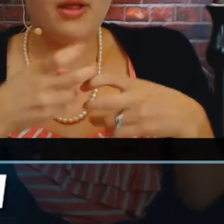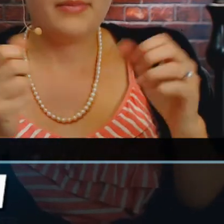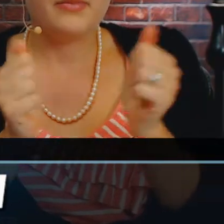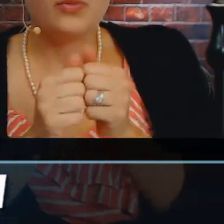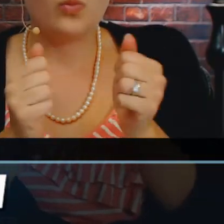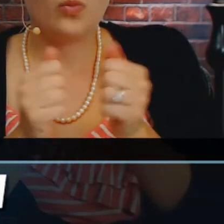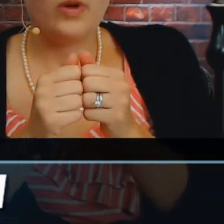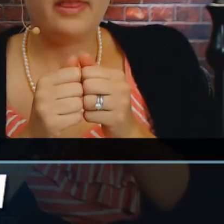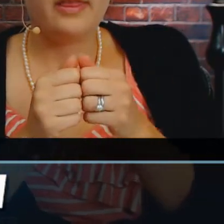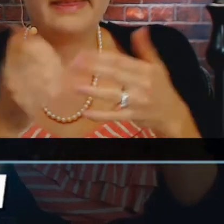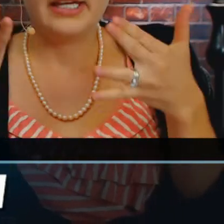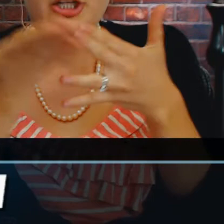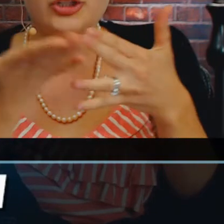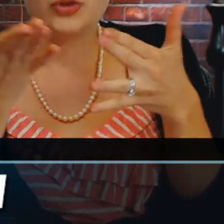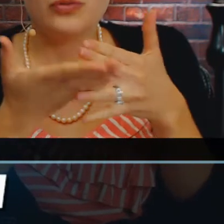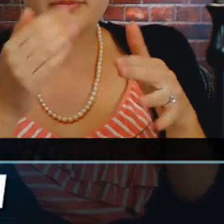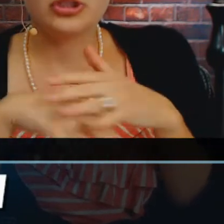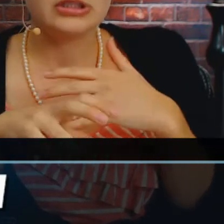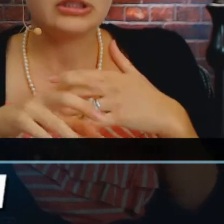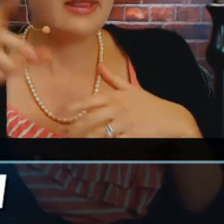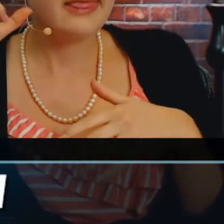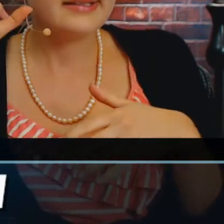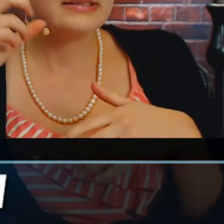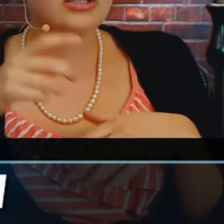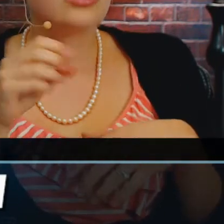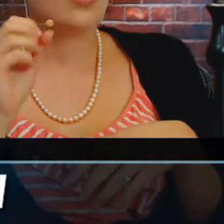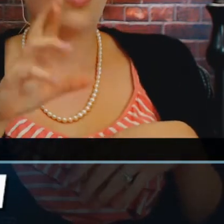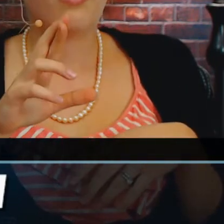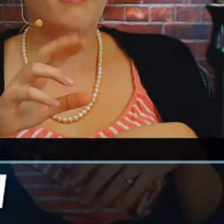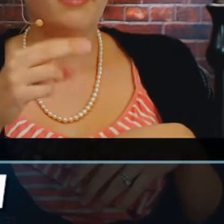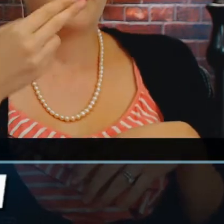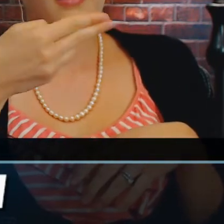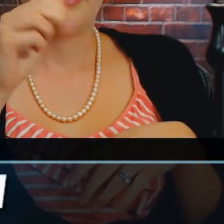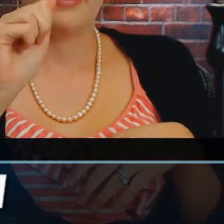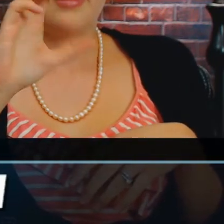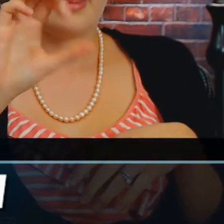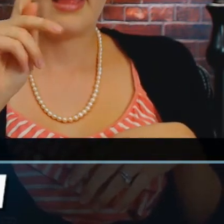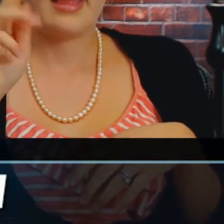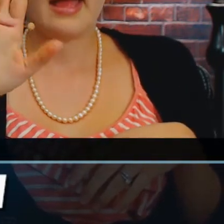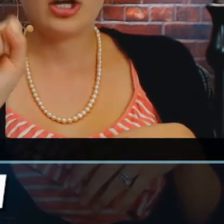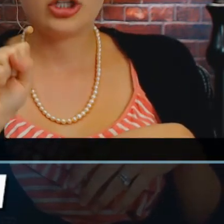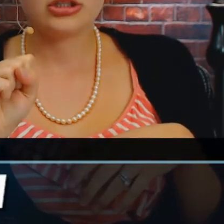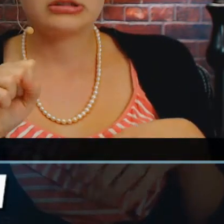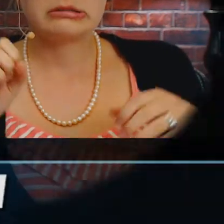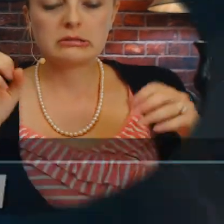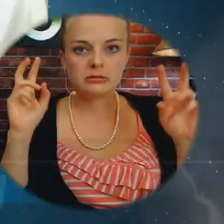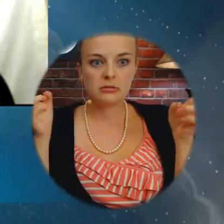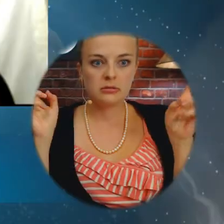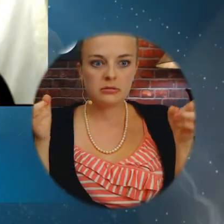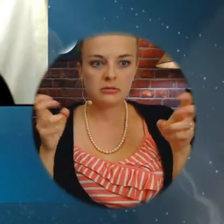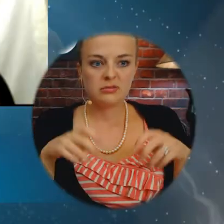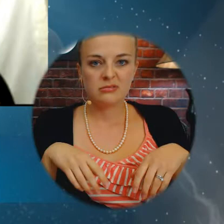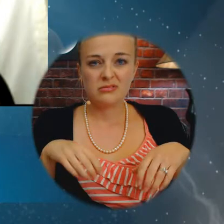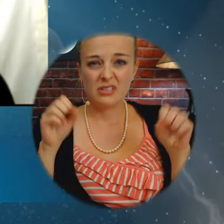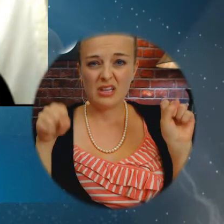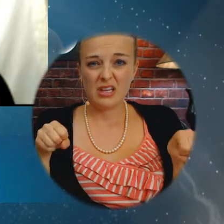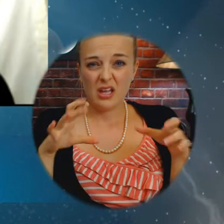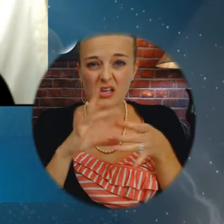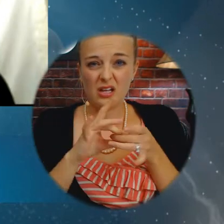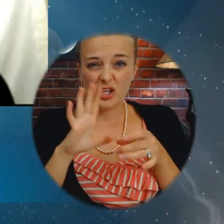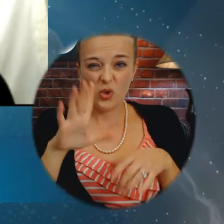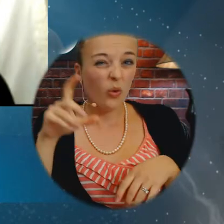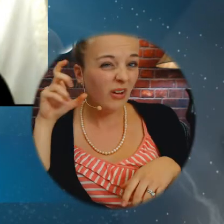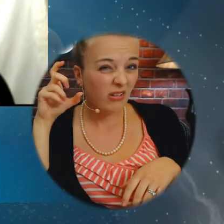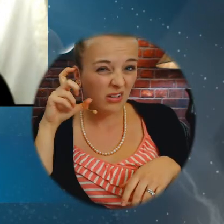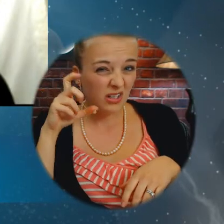any kinds of concerns with regards to, say, hackers intercepting the signals or anything like that? Not that I'm aware of. I